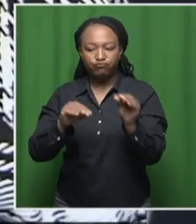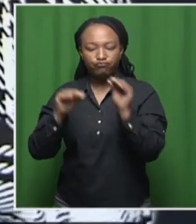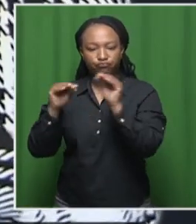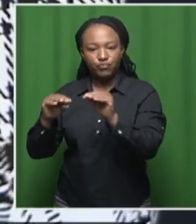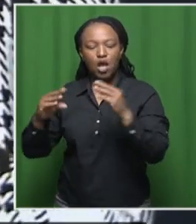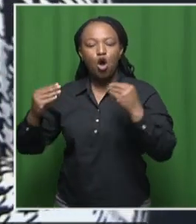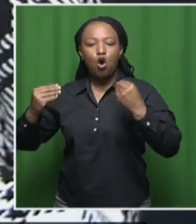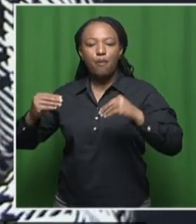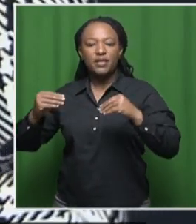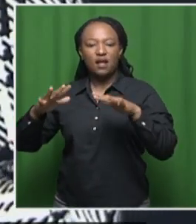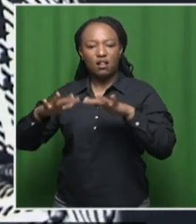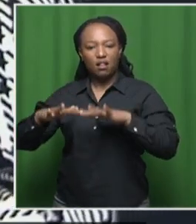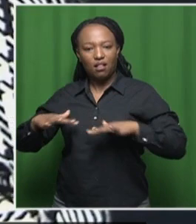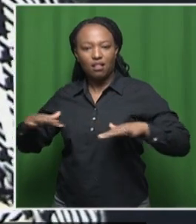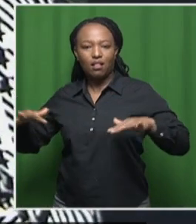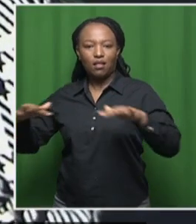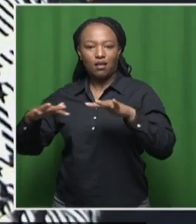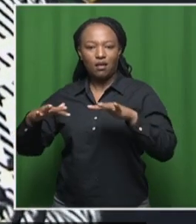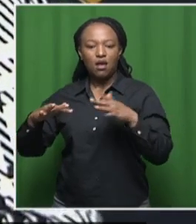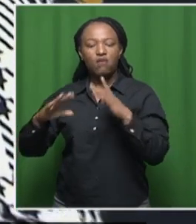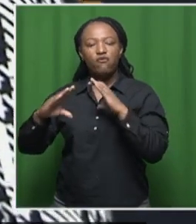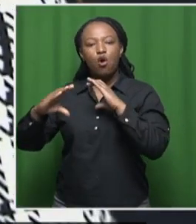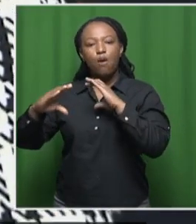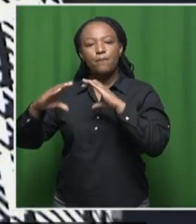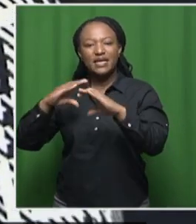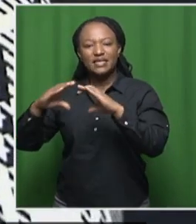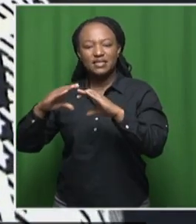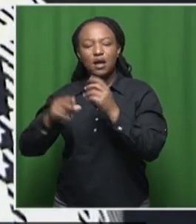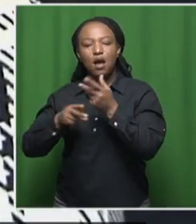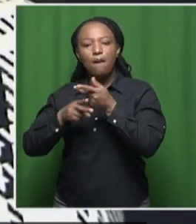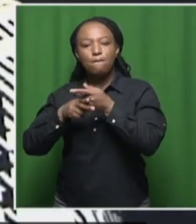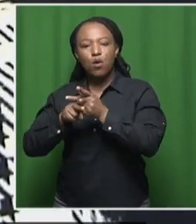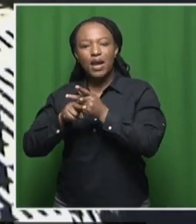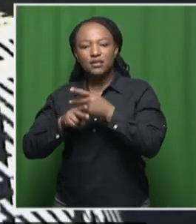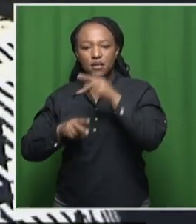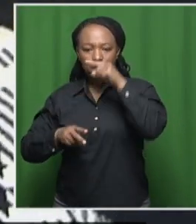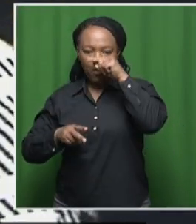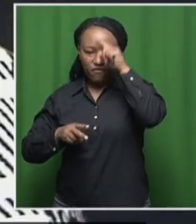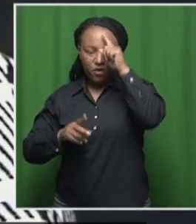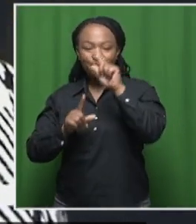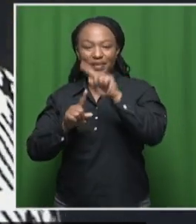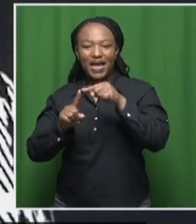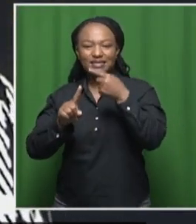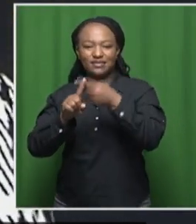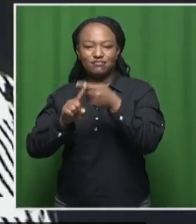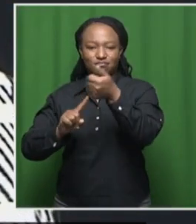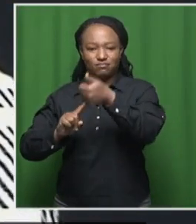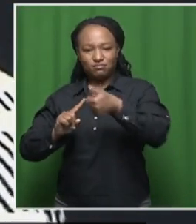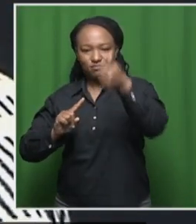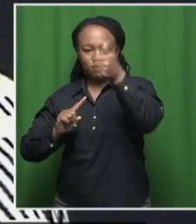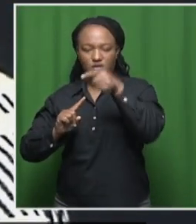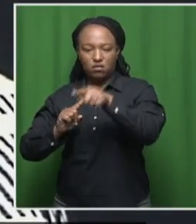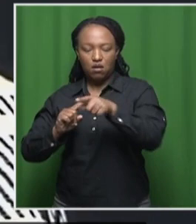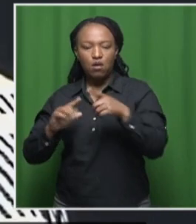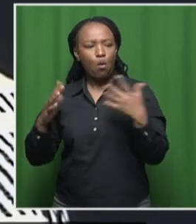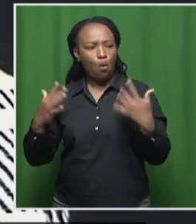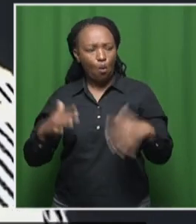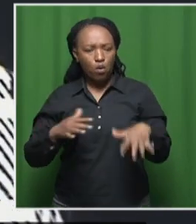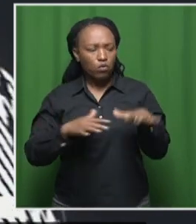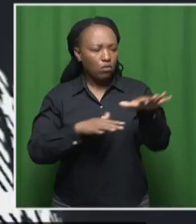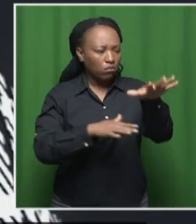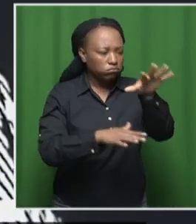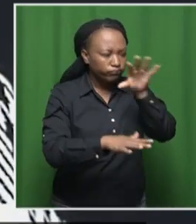commercial space as a unified communications product portfolio executive. So it gives you that well-rounded